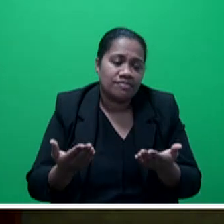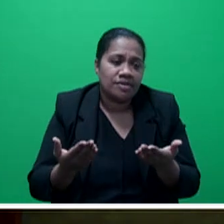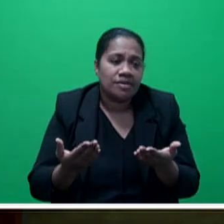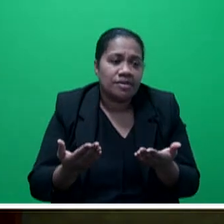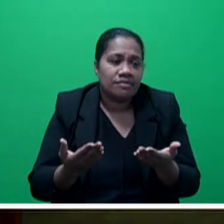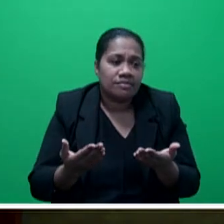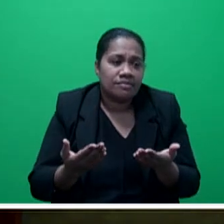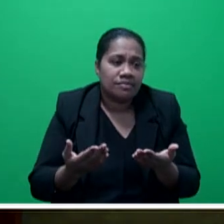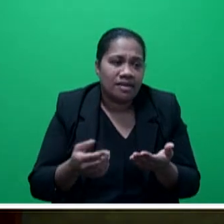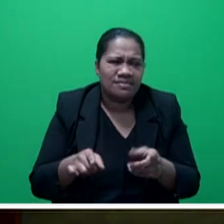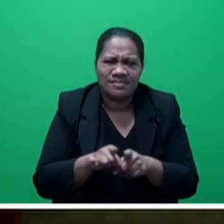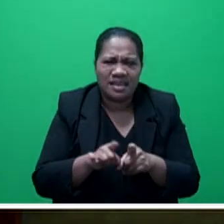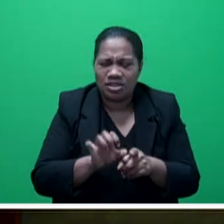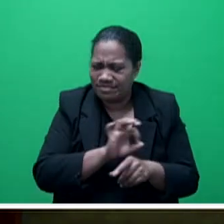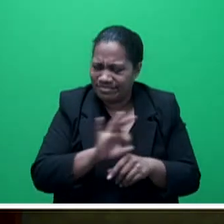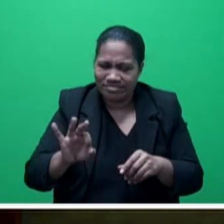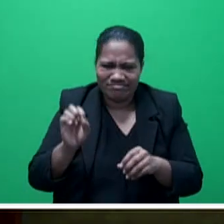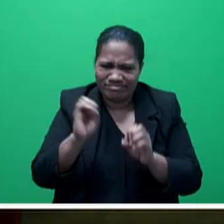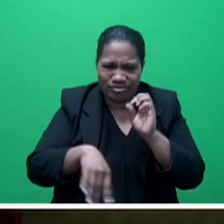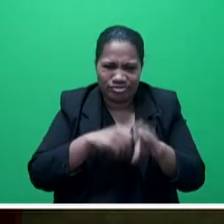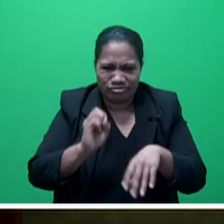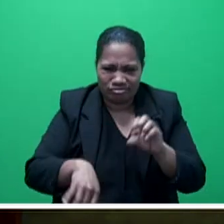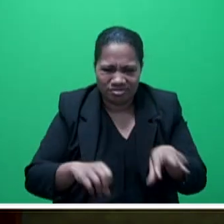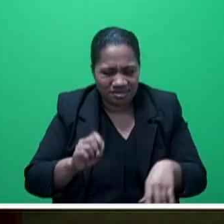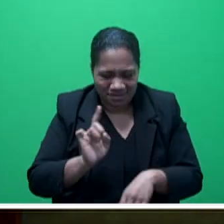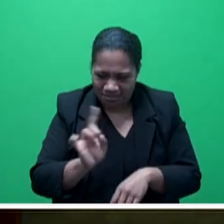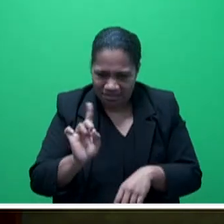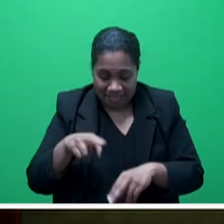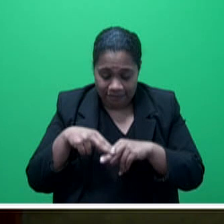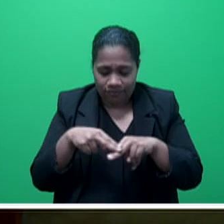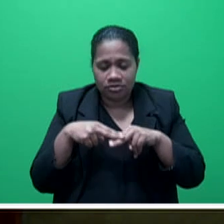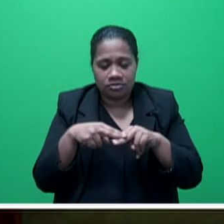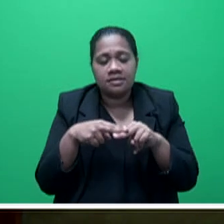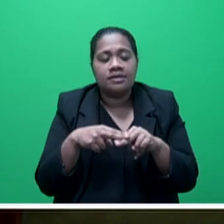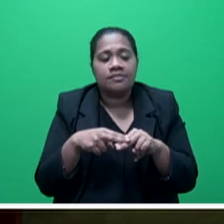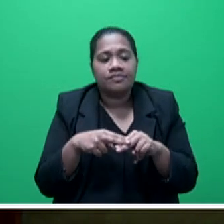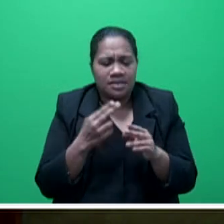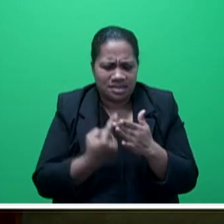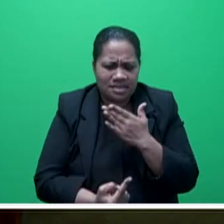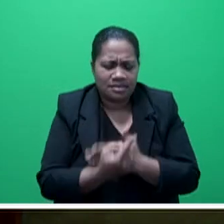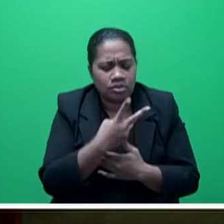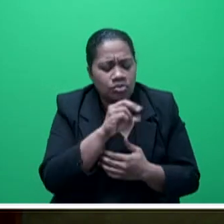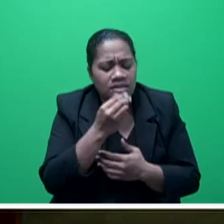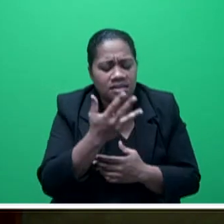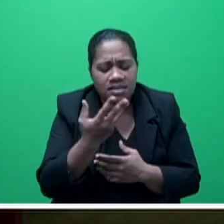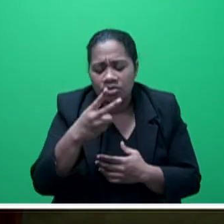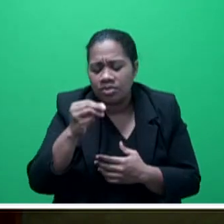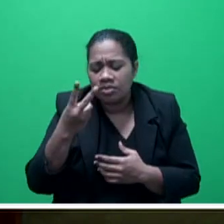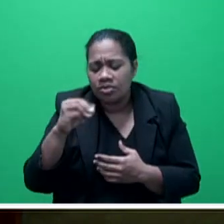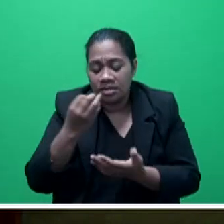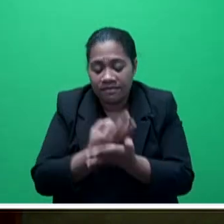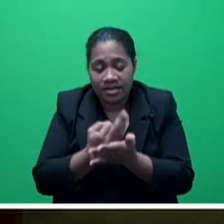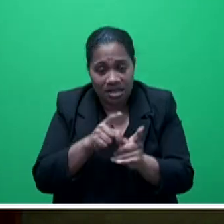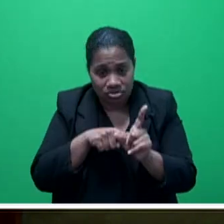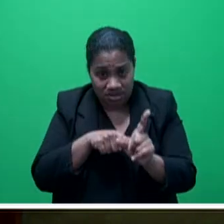anti-litter behavior in Fiji. 15 cleanup campaigns were undertaken during the 2019-2020 financial year. The ministry